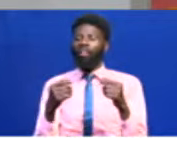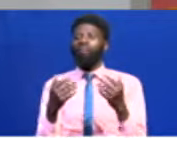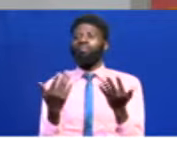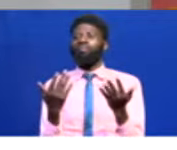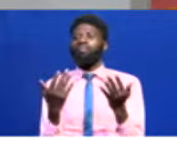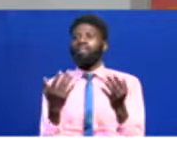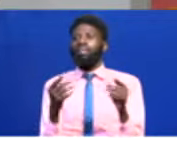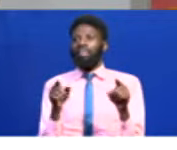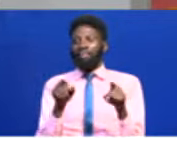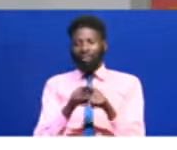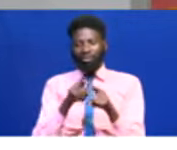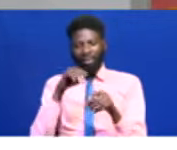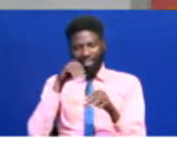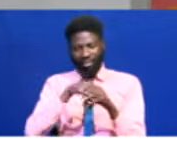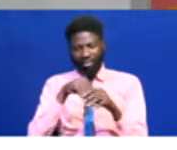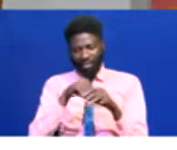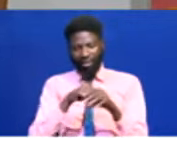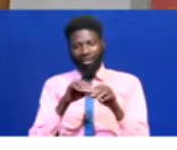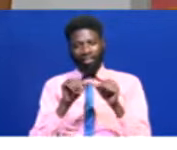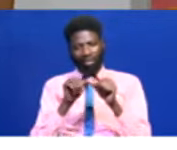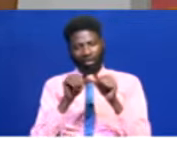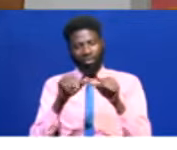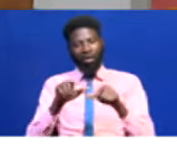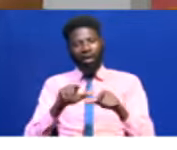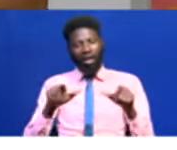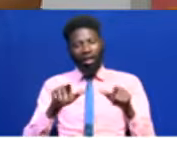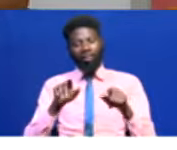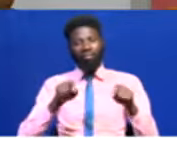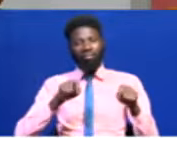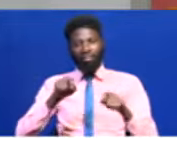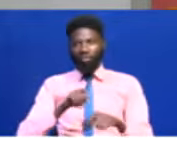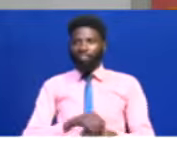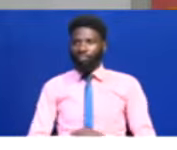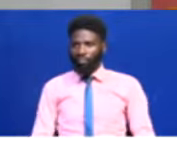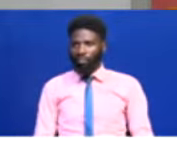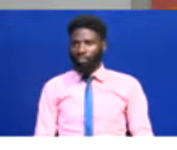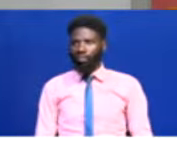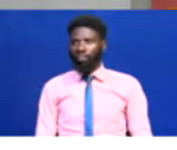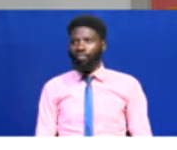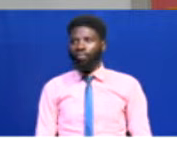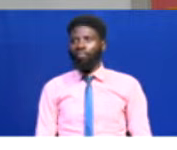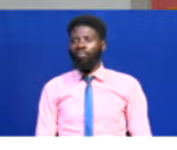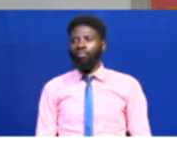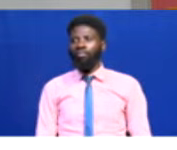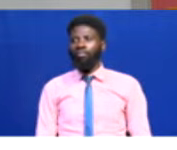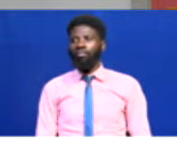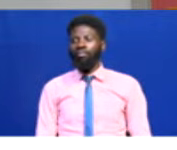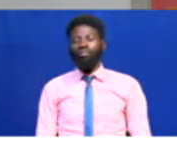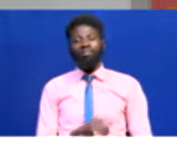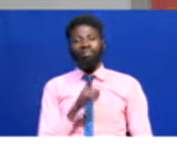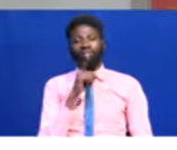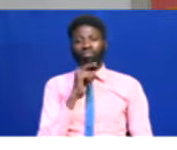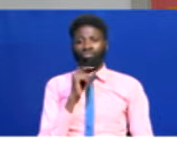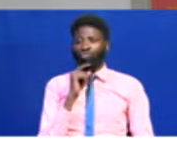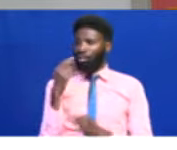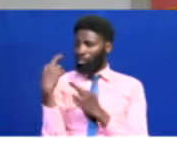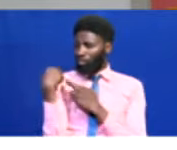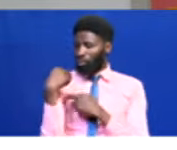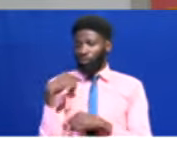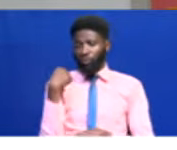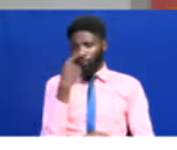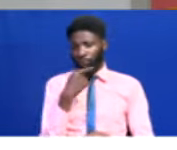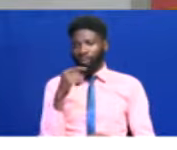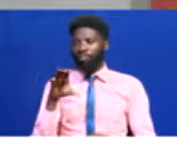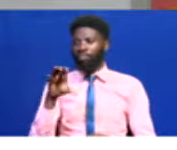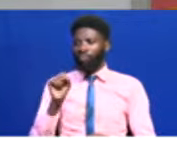in a sustainable and land management in as far as it's concerned. Now, the man of the moment is here with us in studio. That is none other than